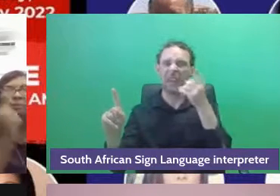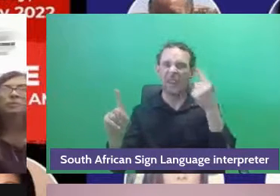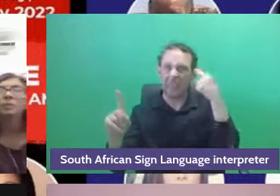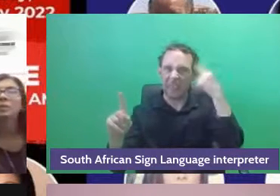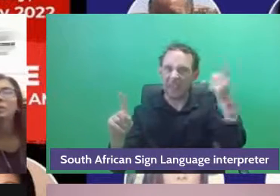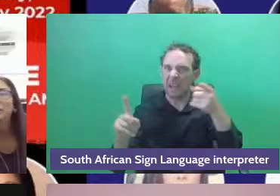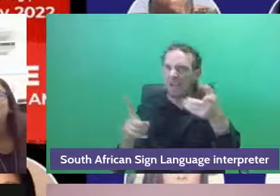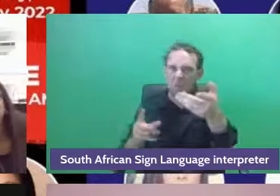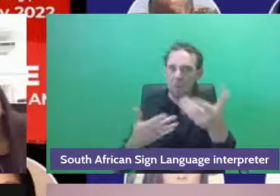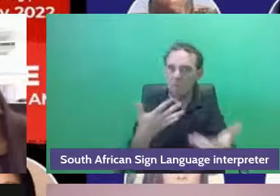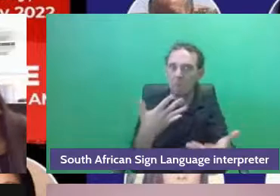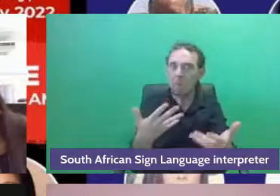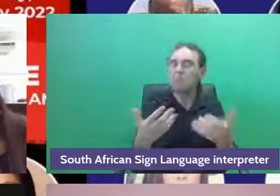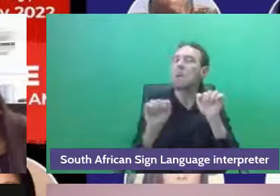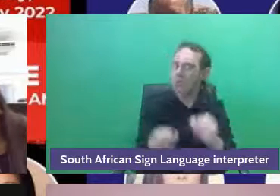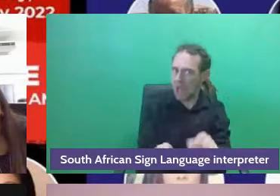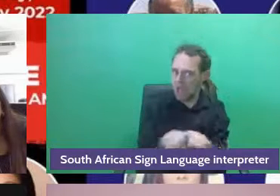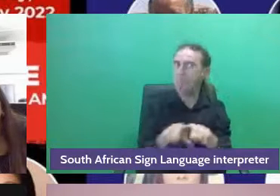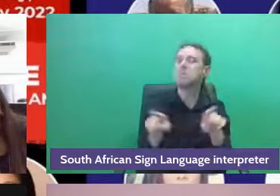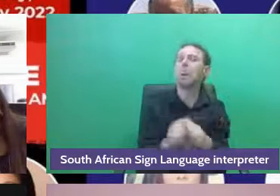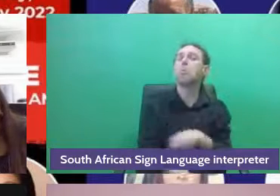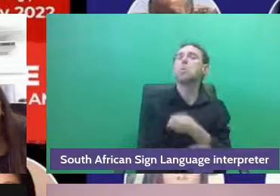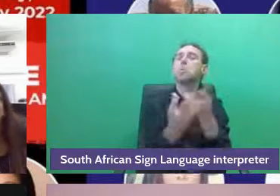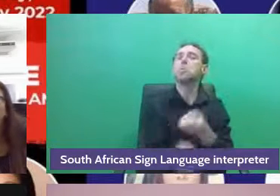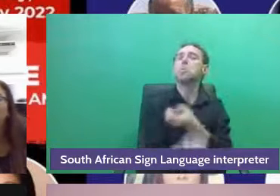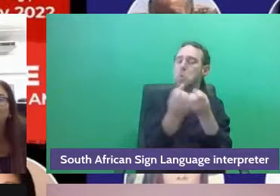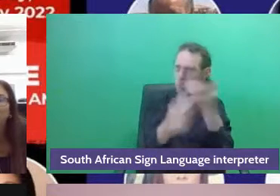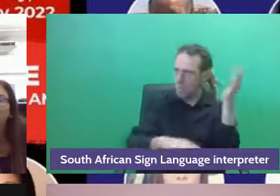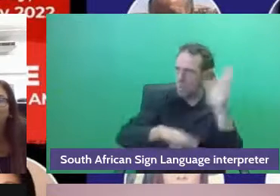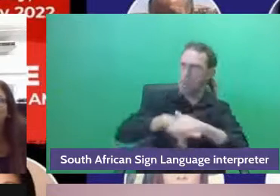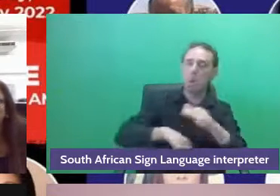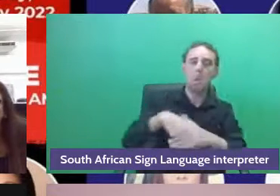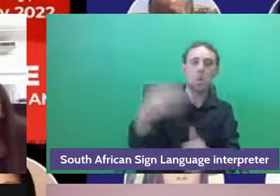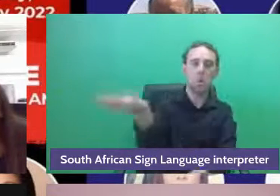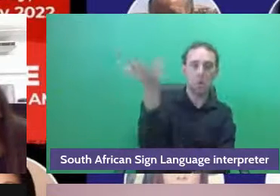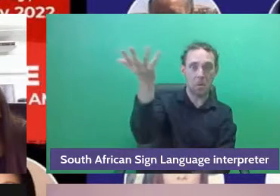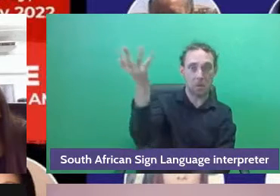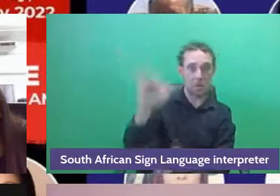reflect on what the other panelists have shared in our session.